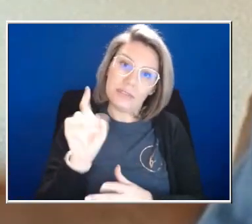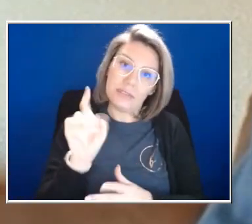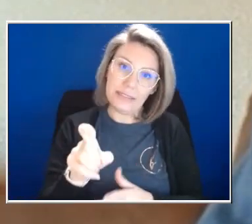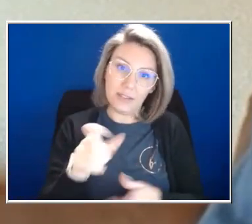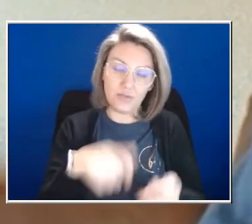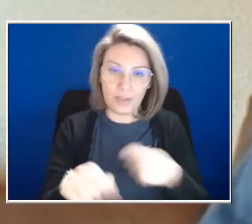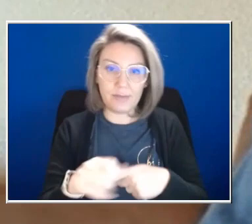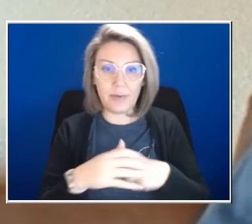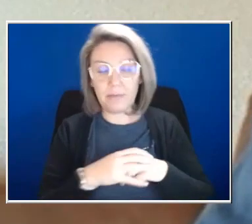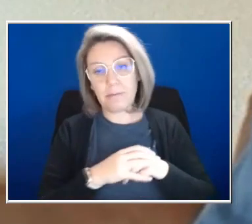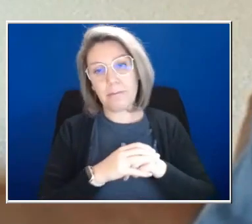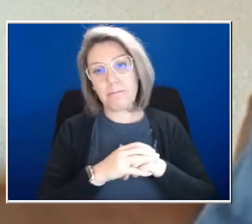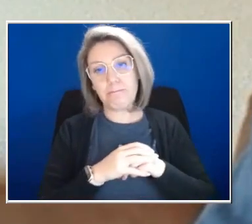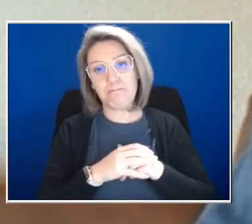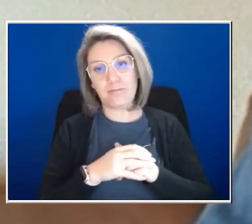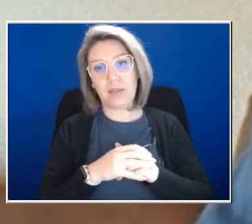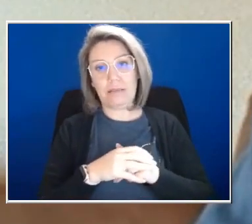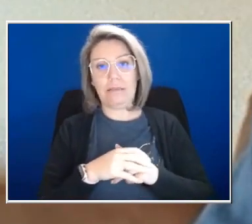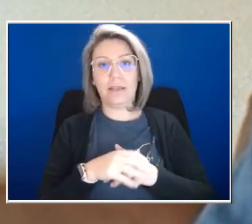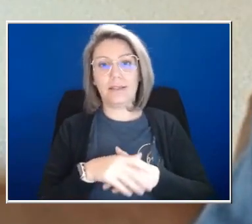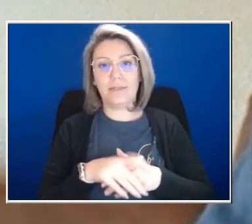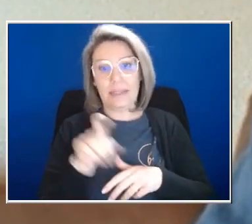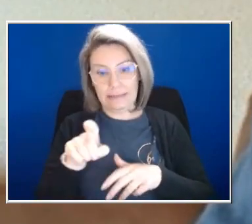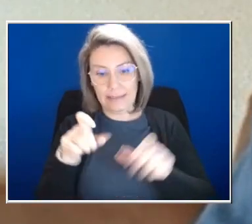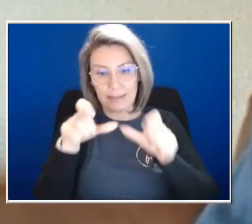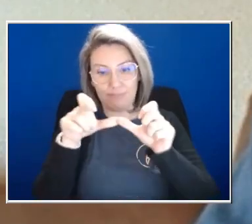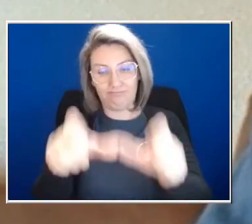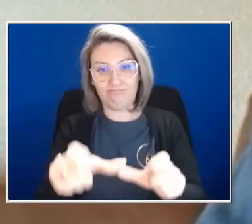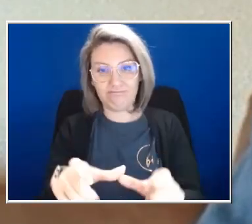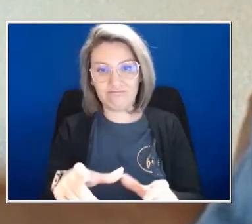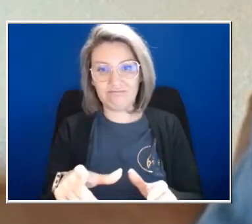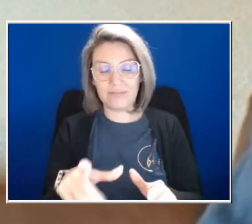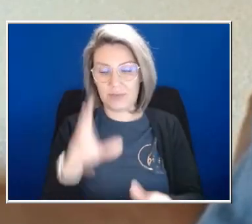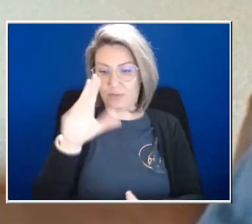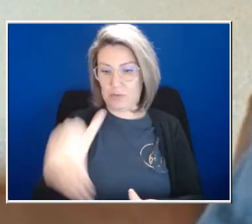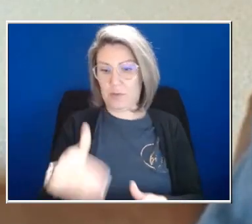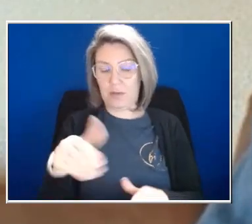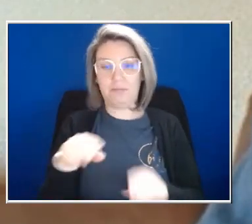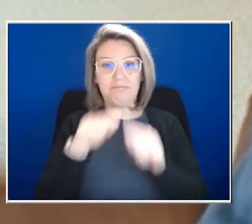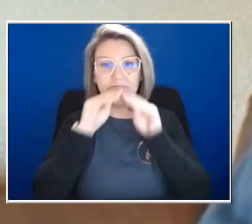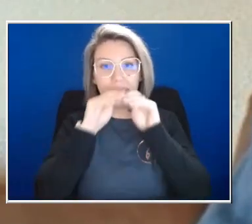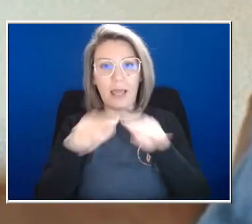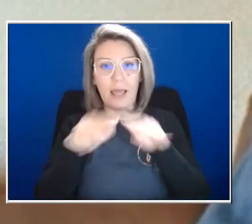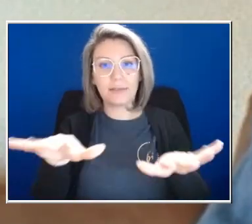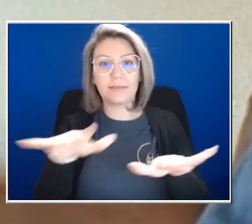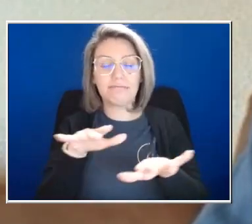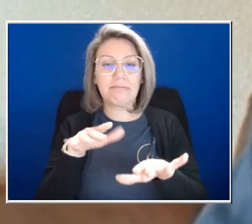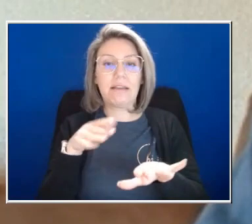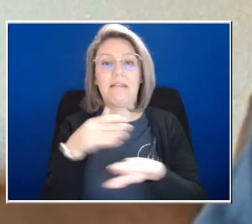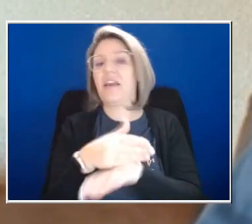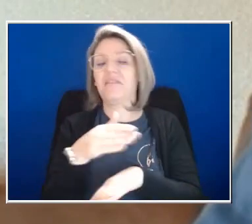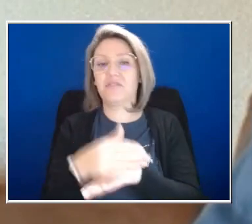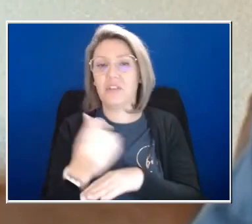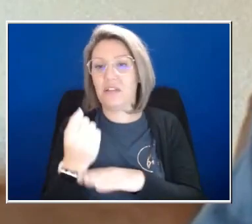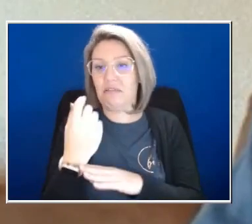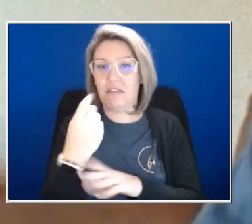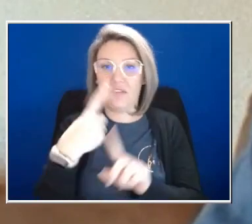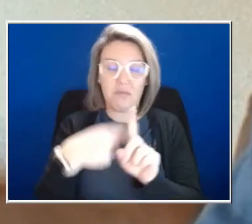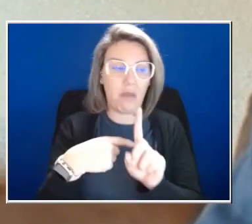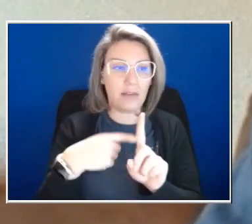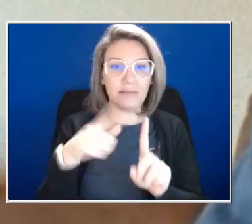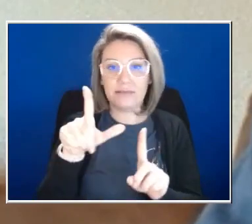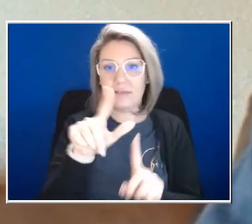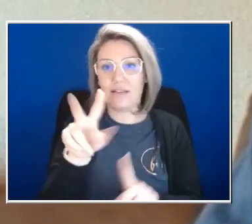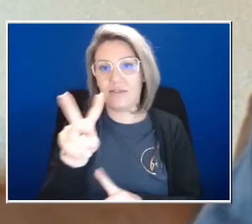know, to keep going. It was a welcome blessing after 11 months on that LVAD. And I felt